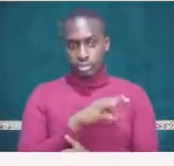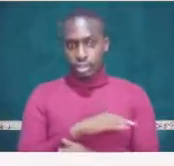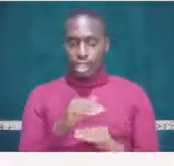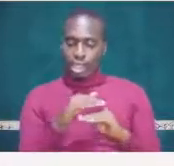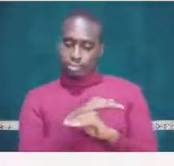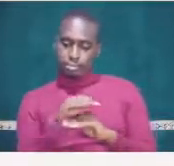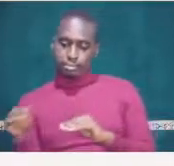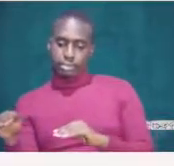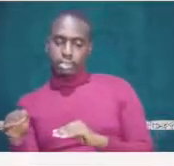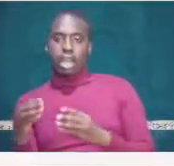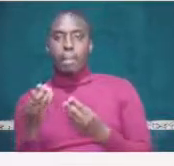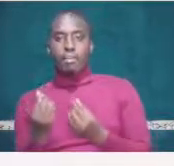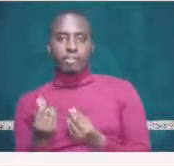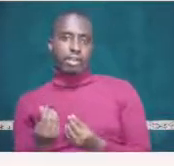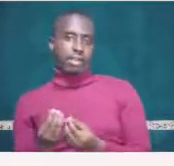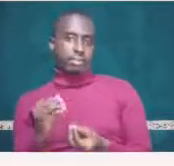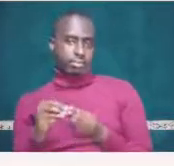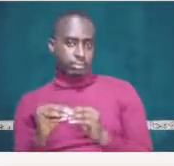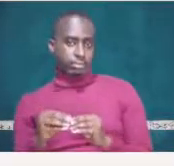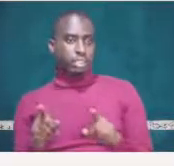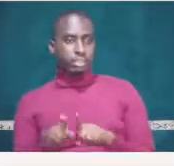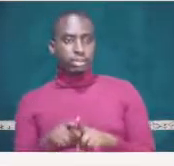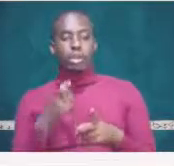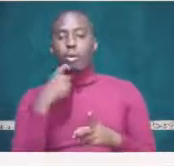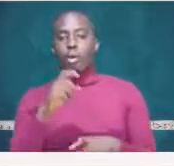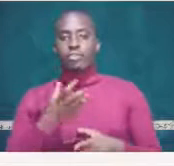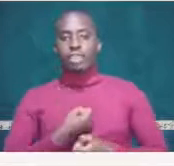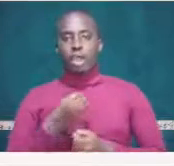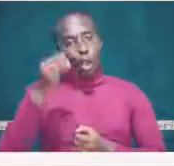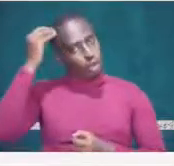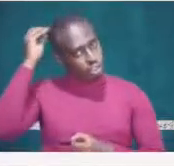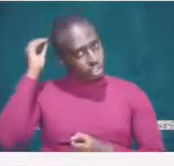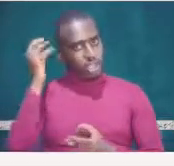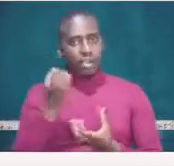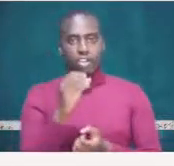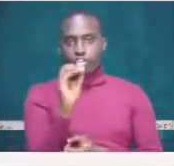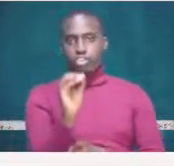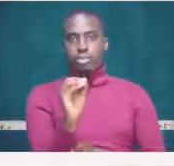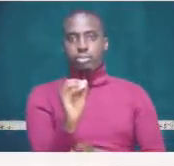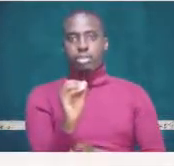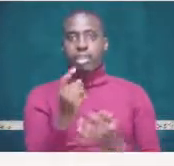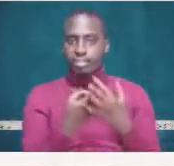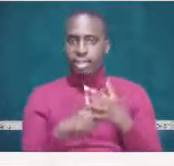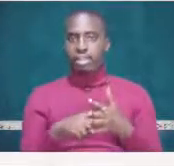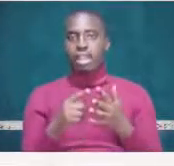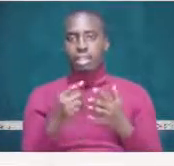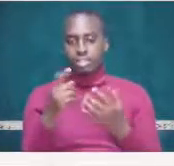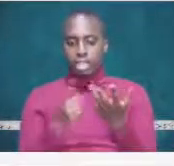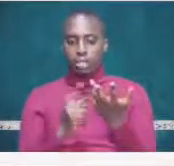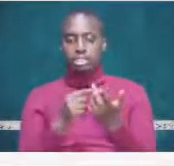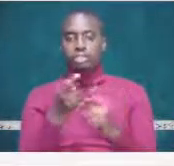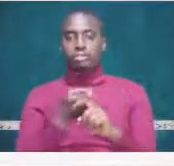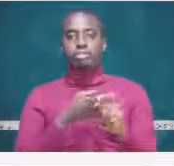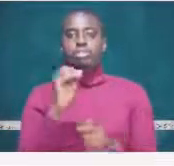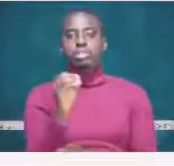horizontal is the quantity of money. And any curve must have an origin. That's why we have zero. Because when we start counting, we begin